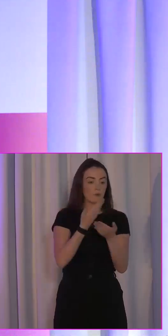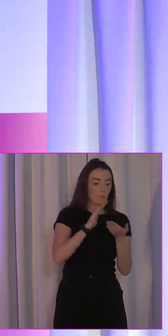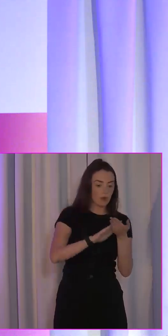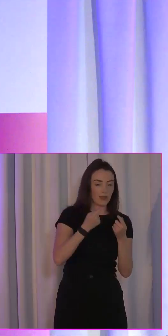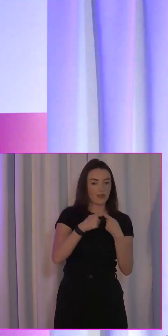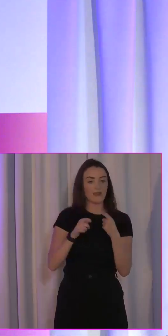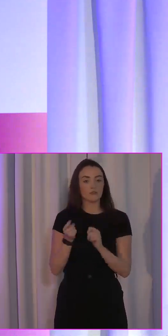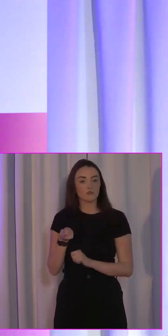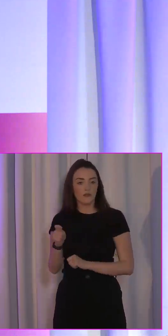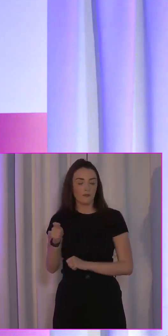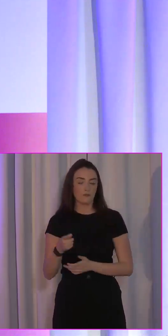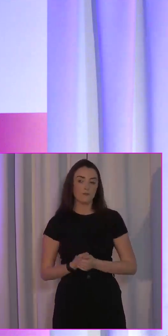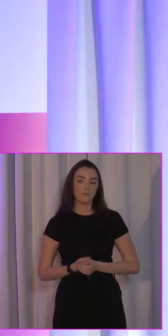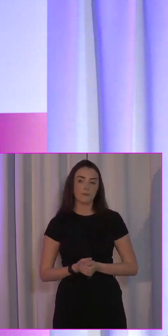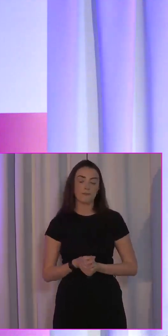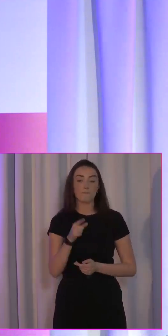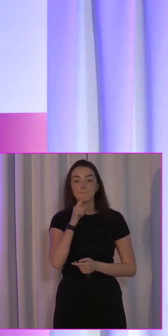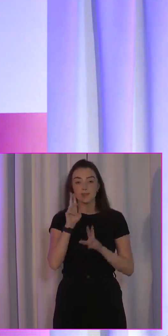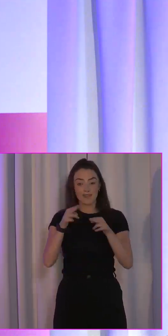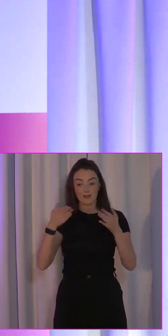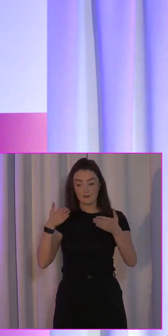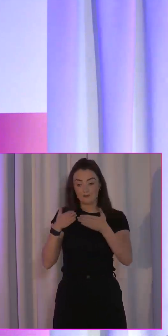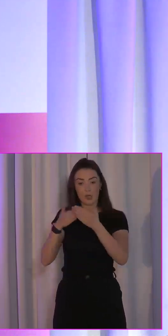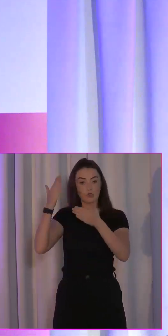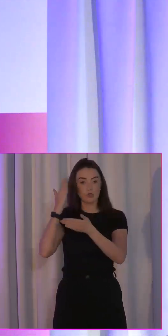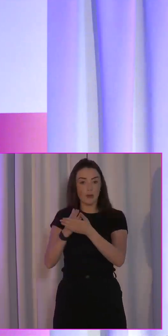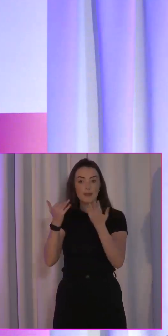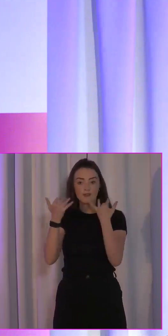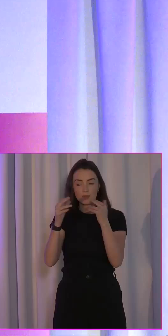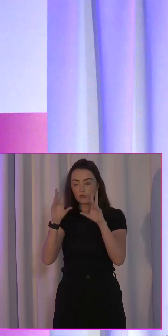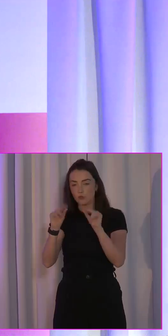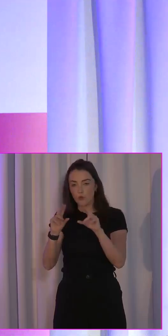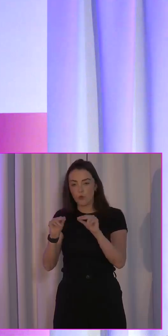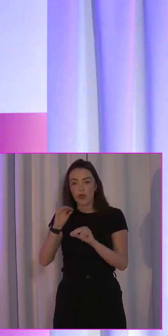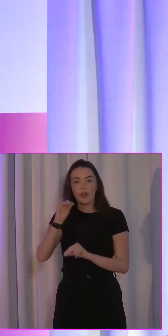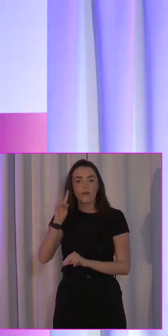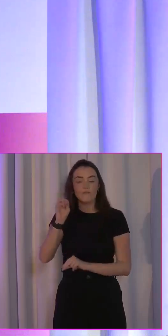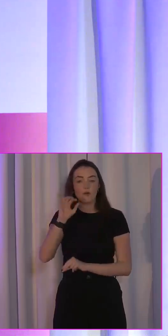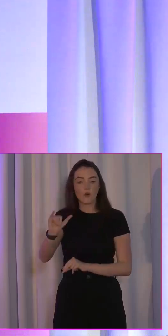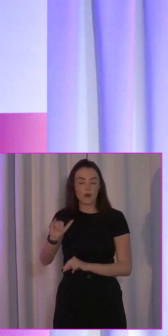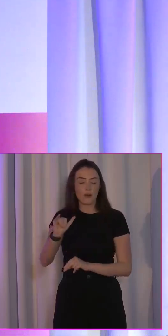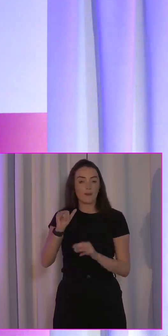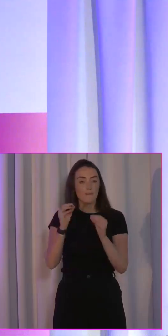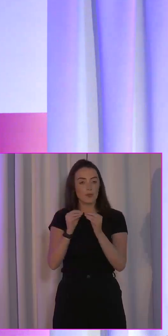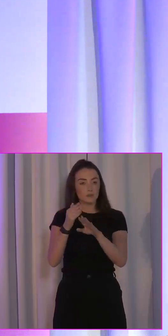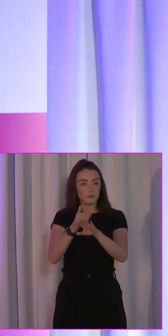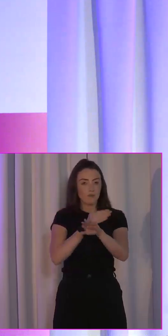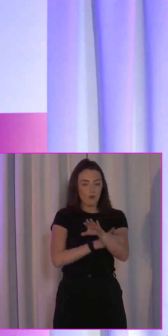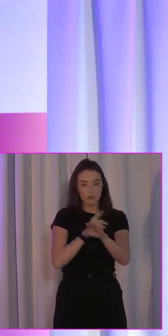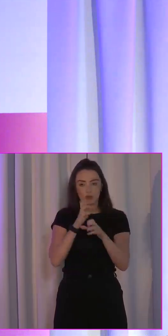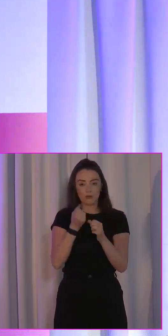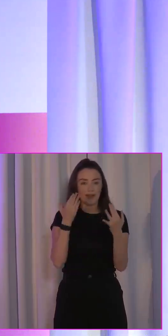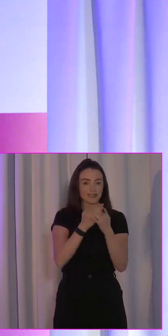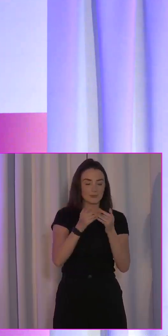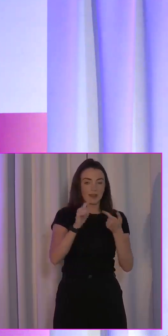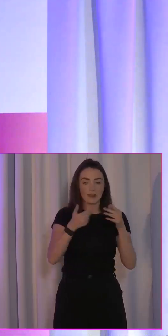travelling. However, we will not just stop at information. And Ivor mentioned earlier on, when he spoke about accessible and inclusive